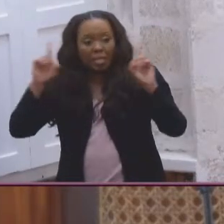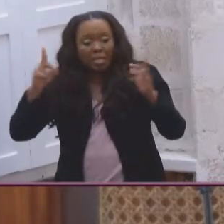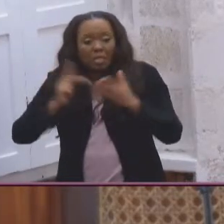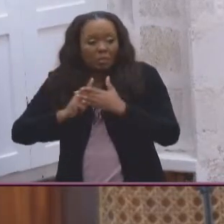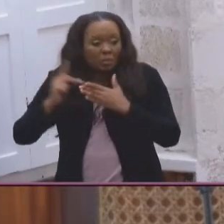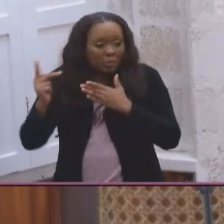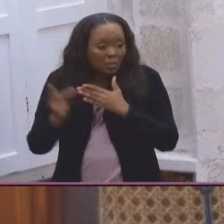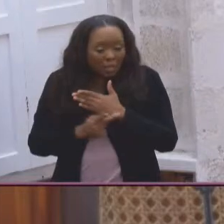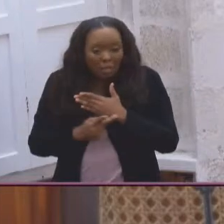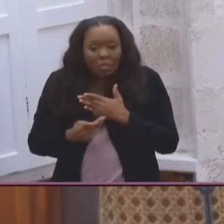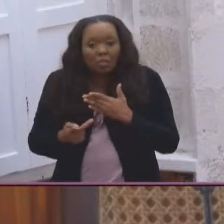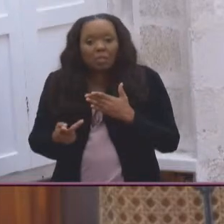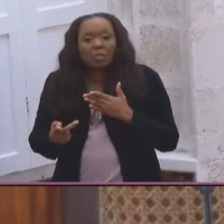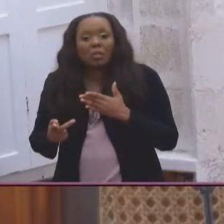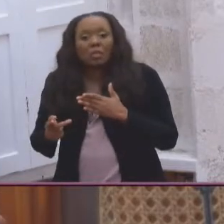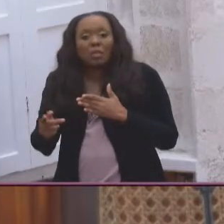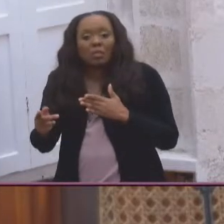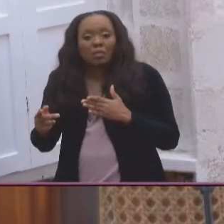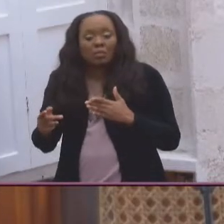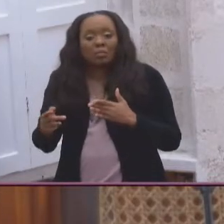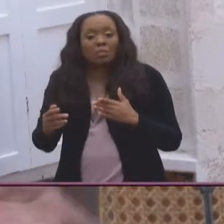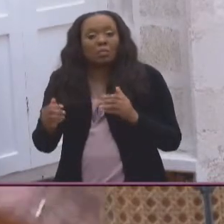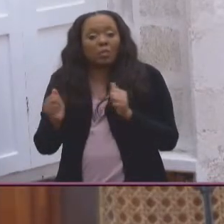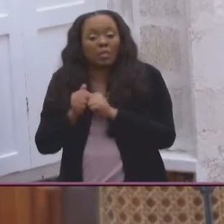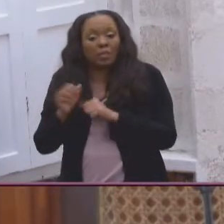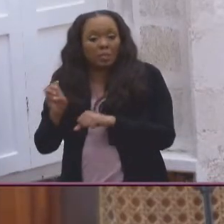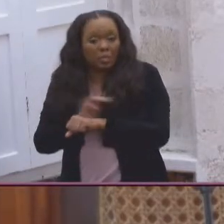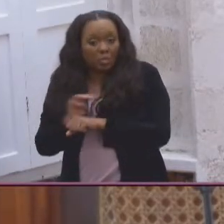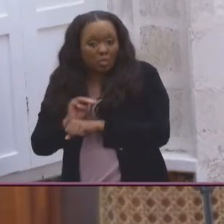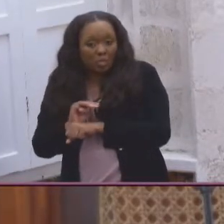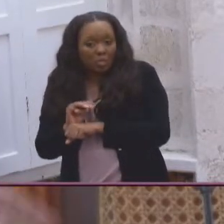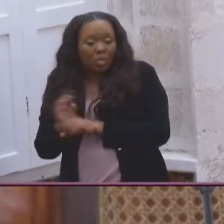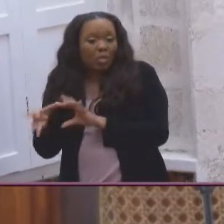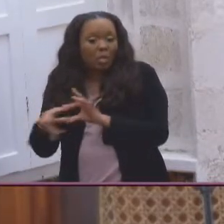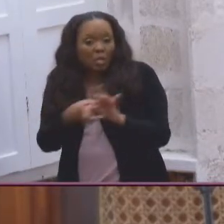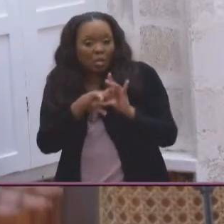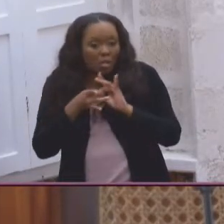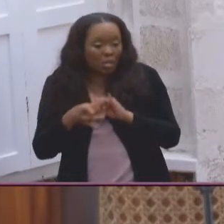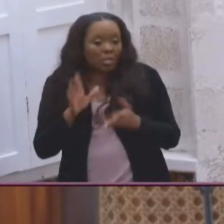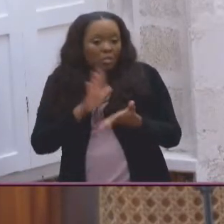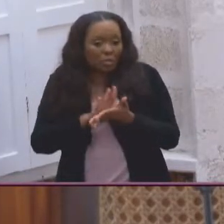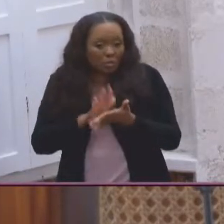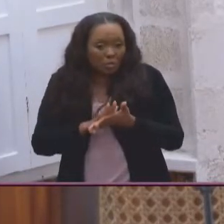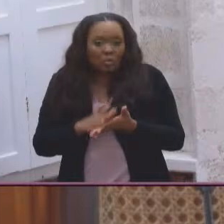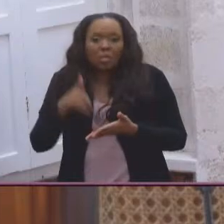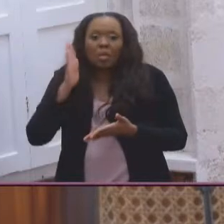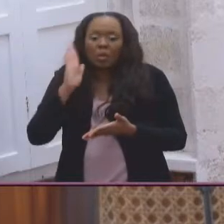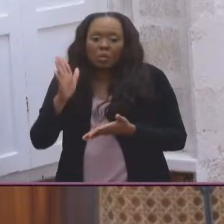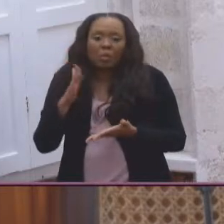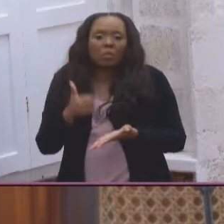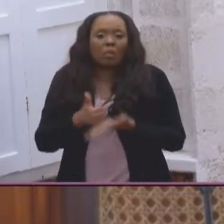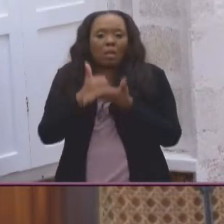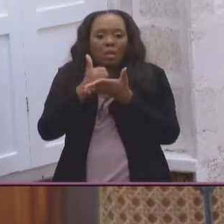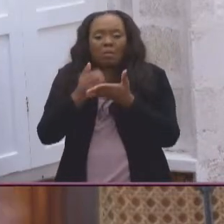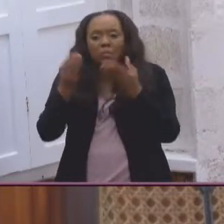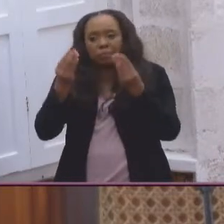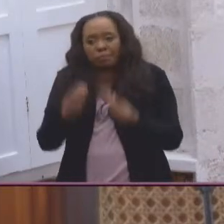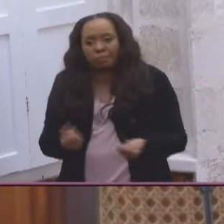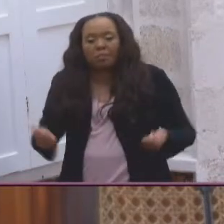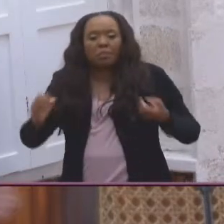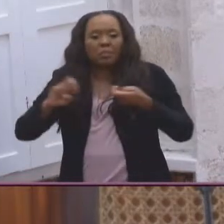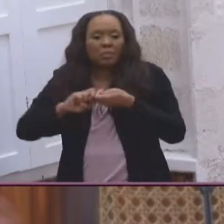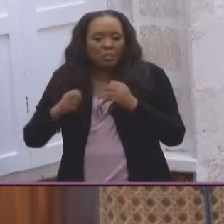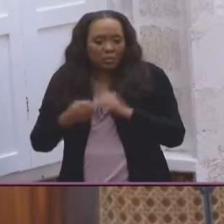in cooperation, or run by the ministry in cooperation with the schools, that helps to alleviate these problems.